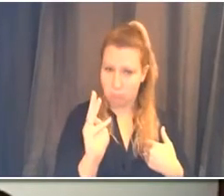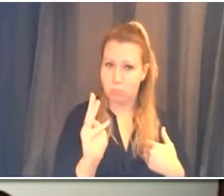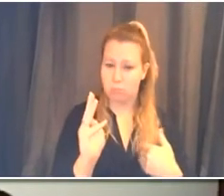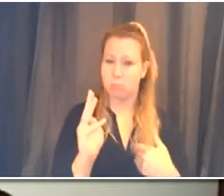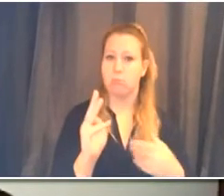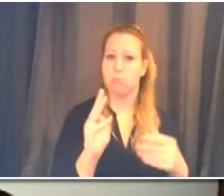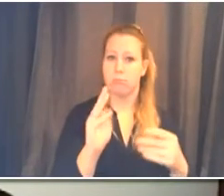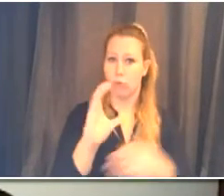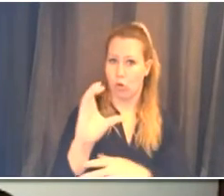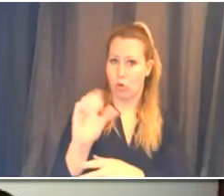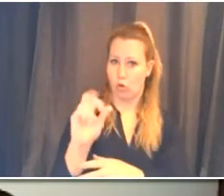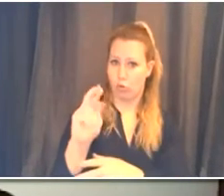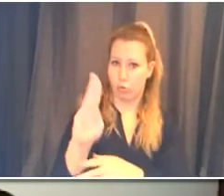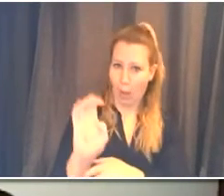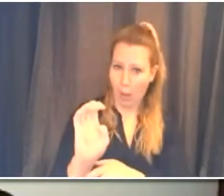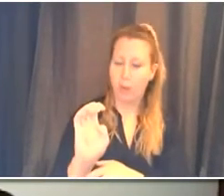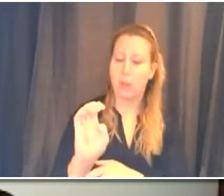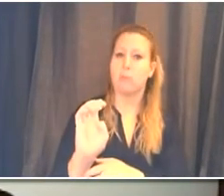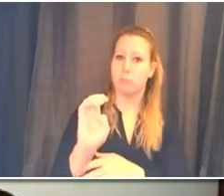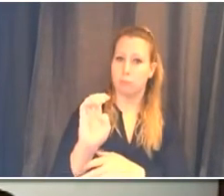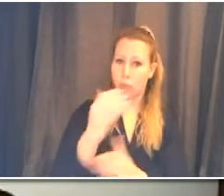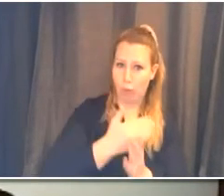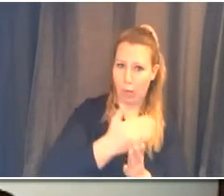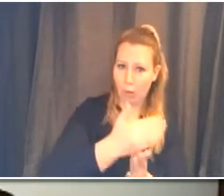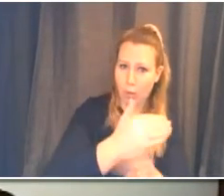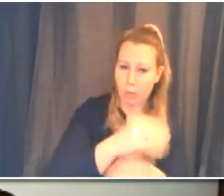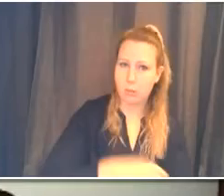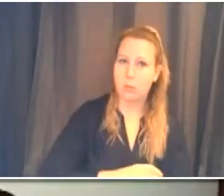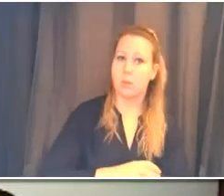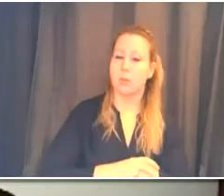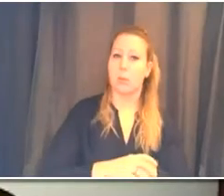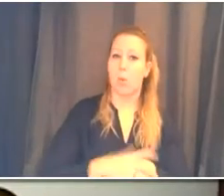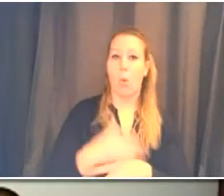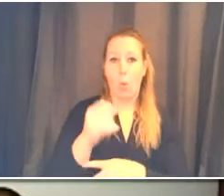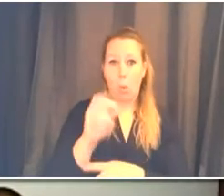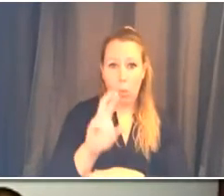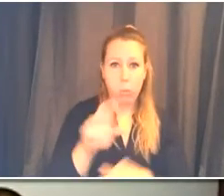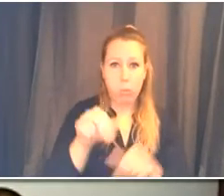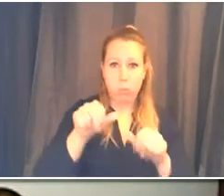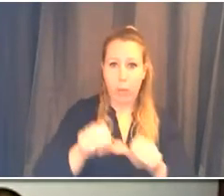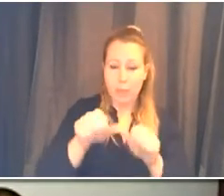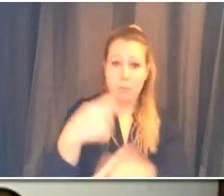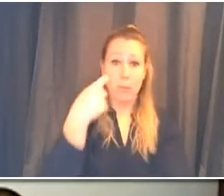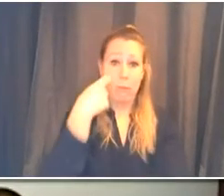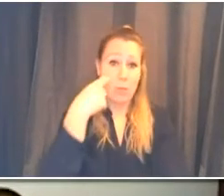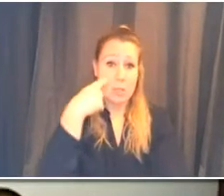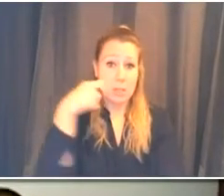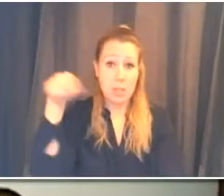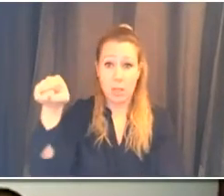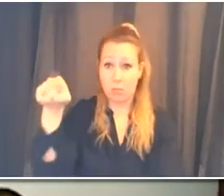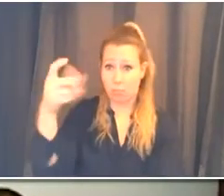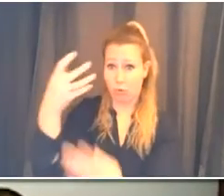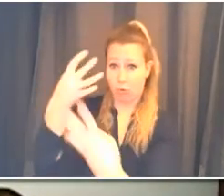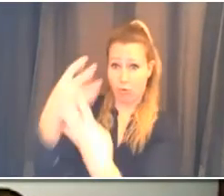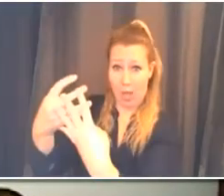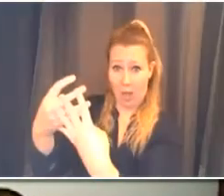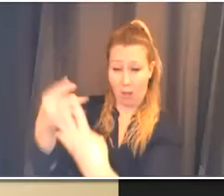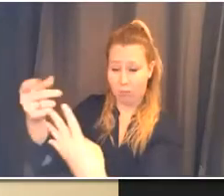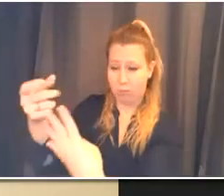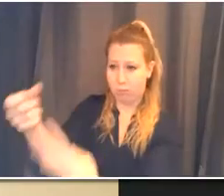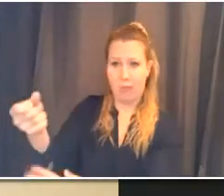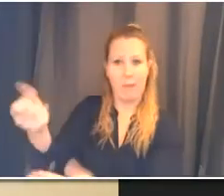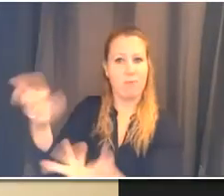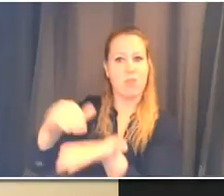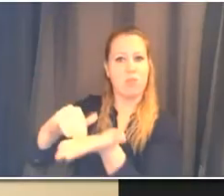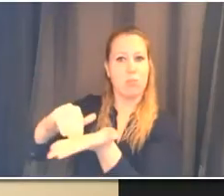we are trying to reach out to those households to let them know that we are here for them and to give them the safety planning and that fact and let